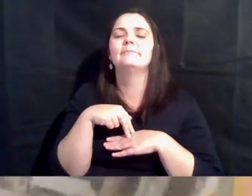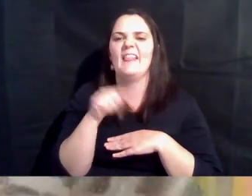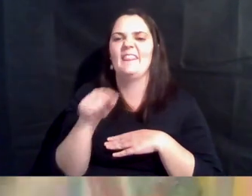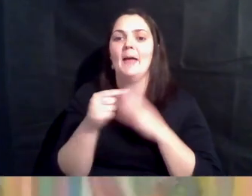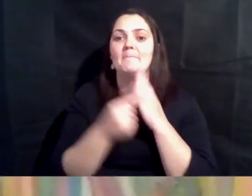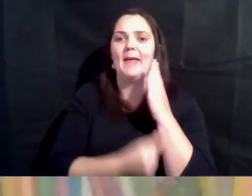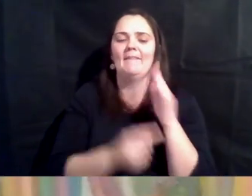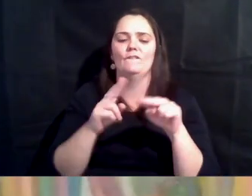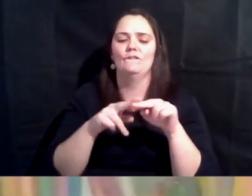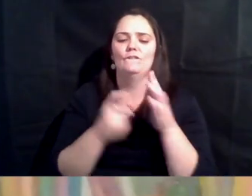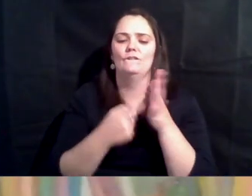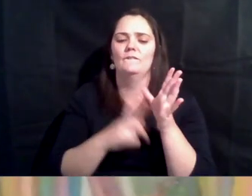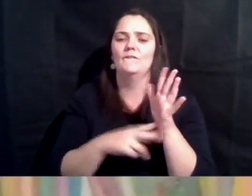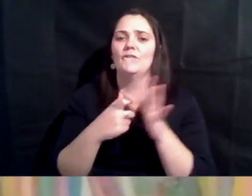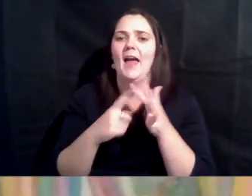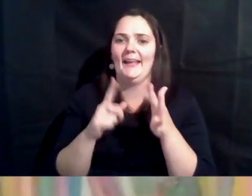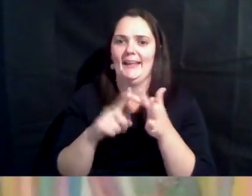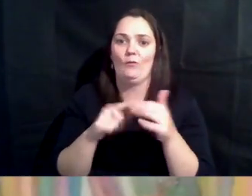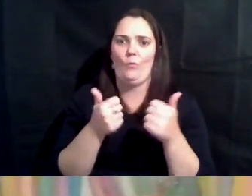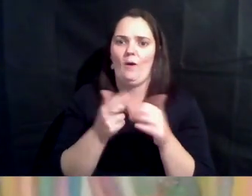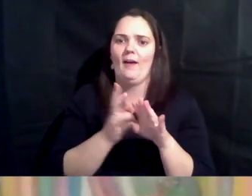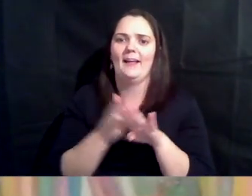we've got a planted person. I'm going to cut them out.